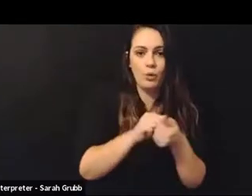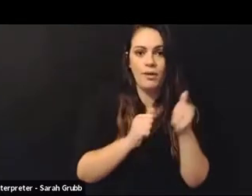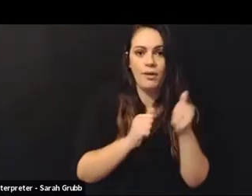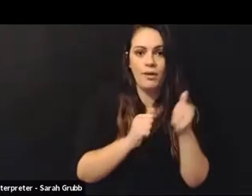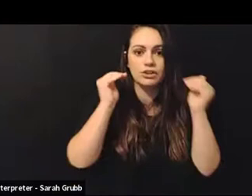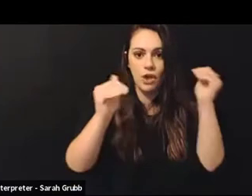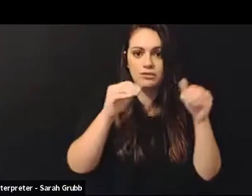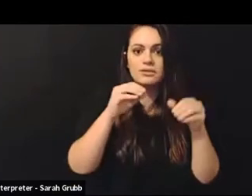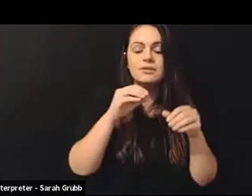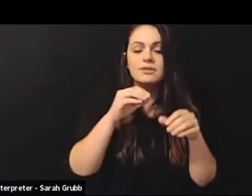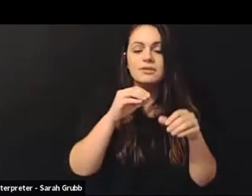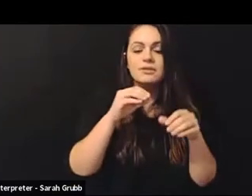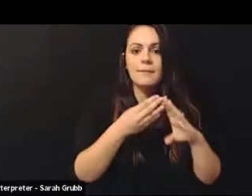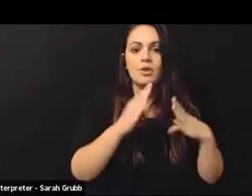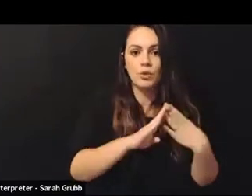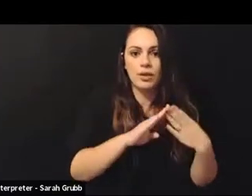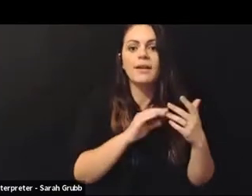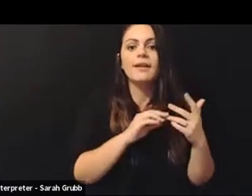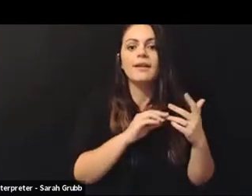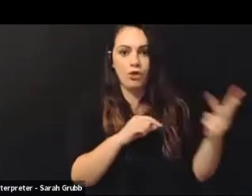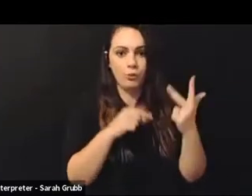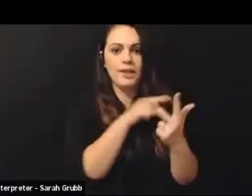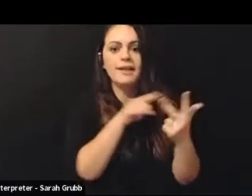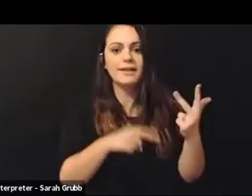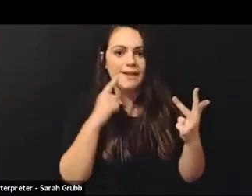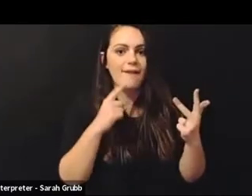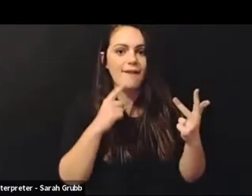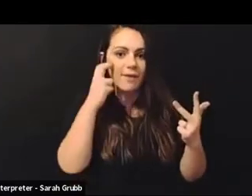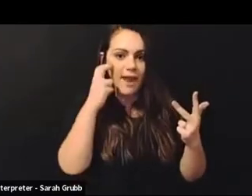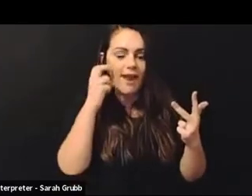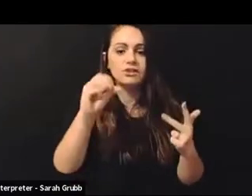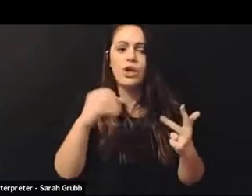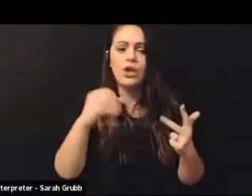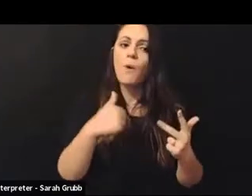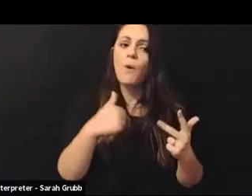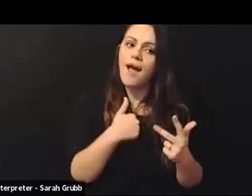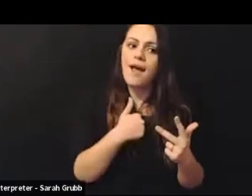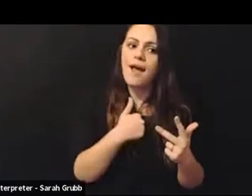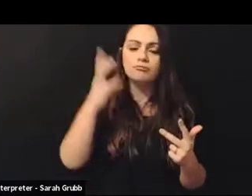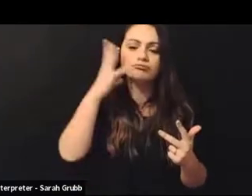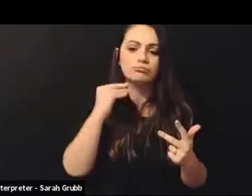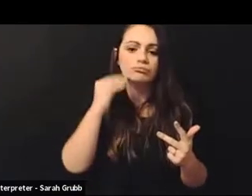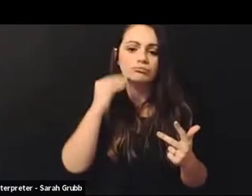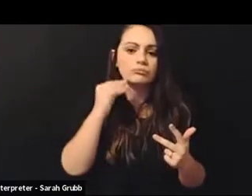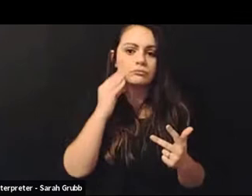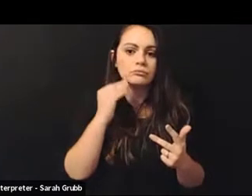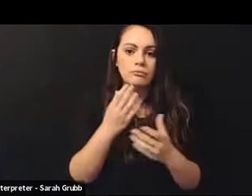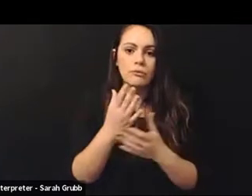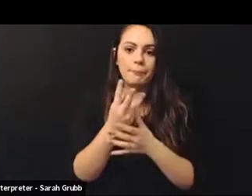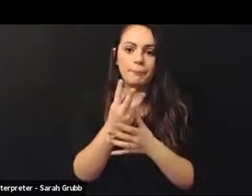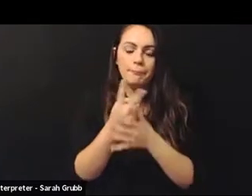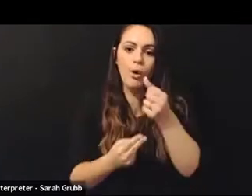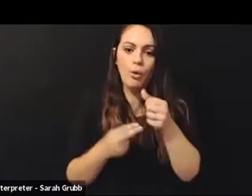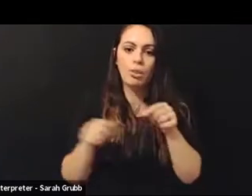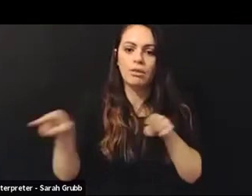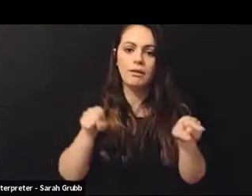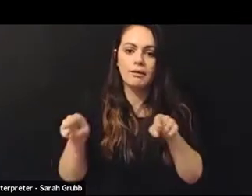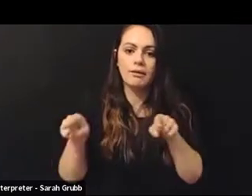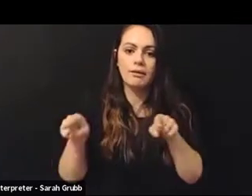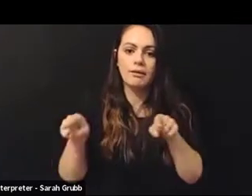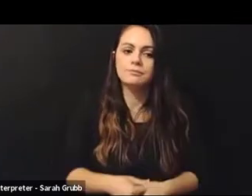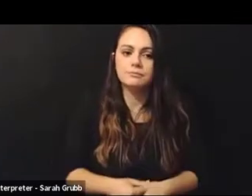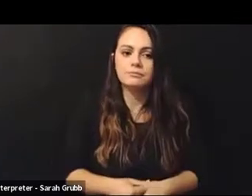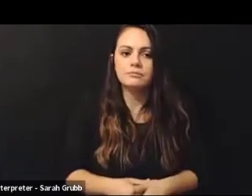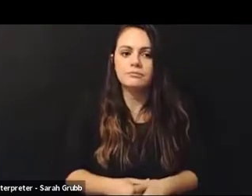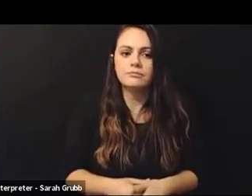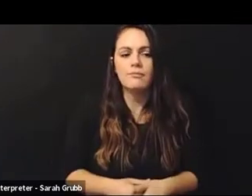were deafblind. So I've kind of got my foot in the water in both areas, and I've always found both